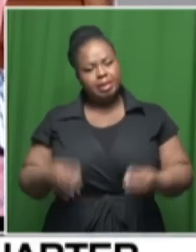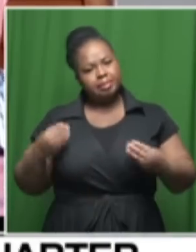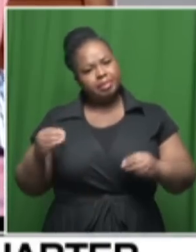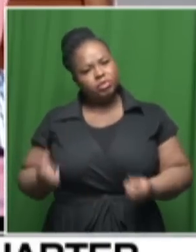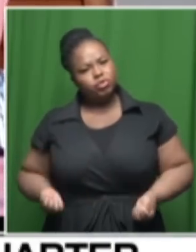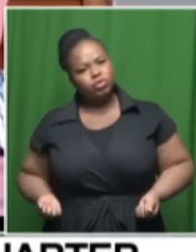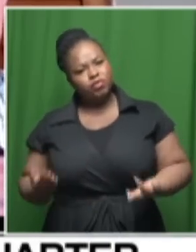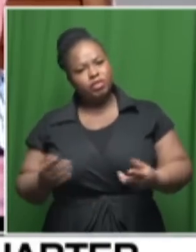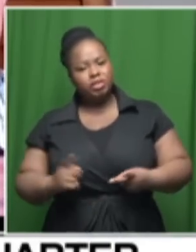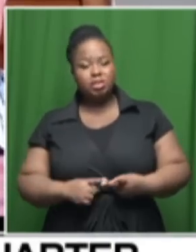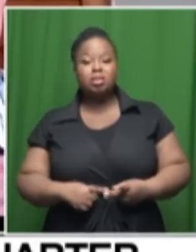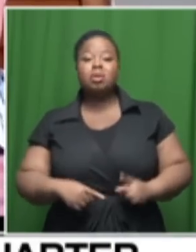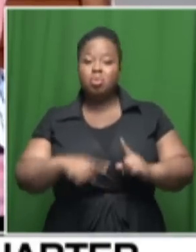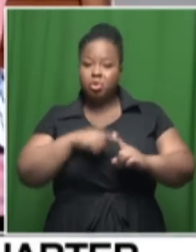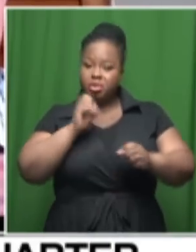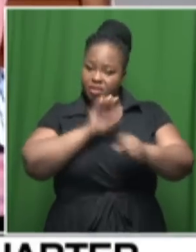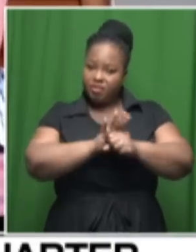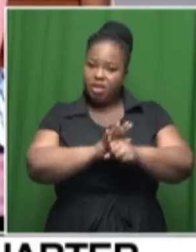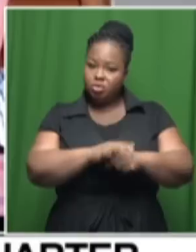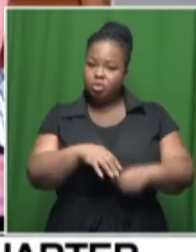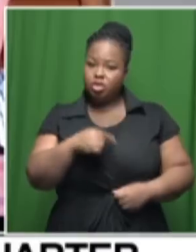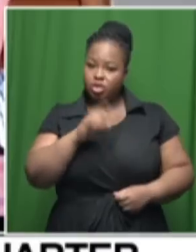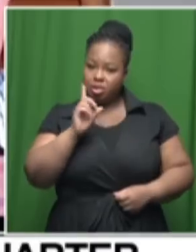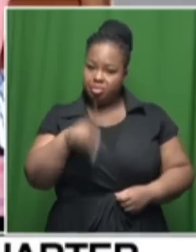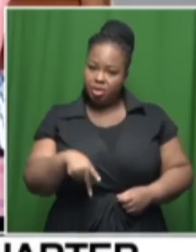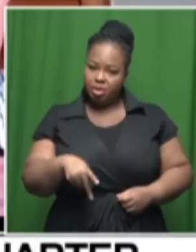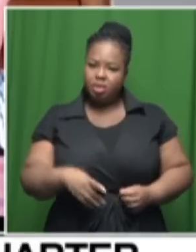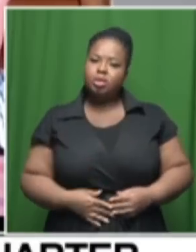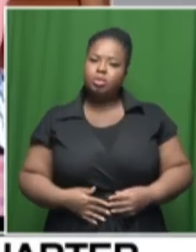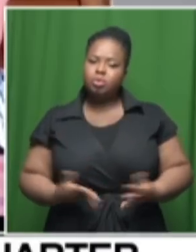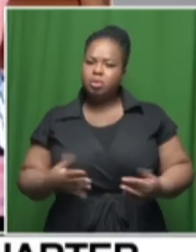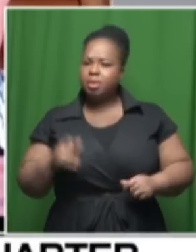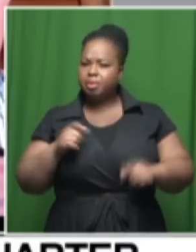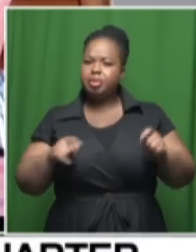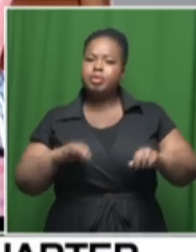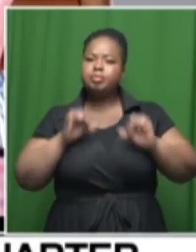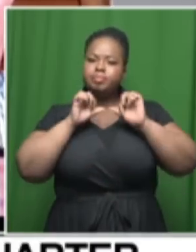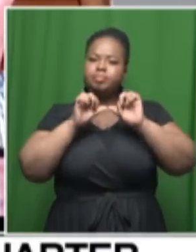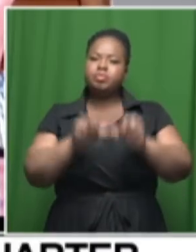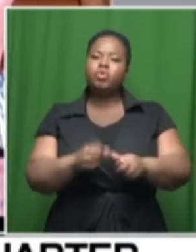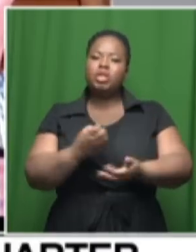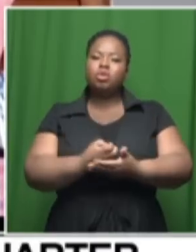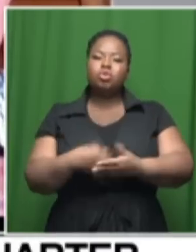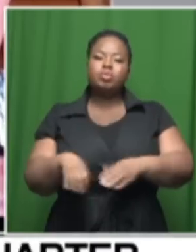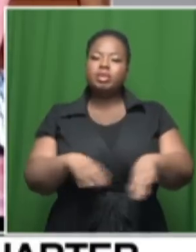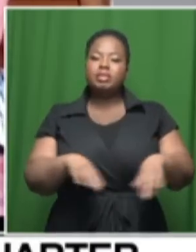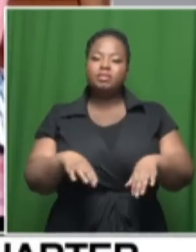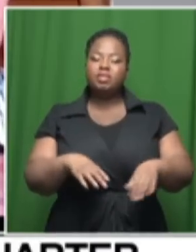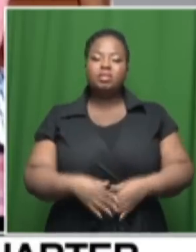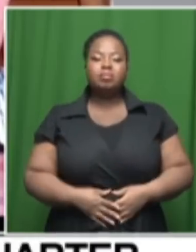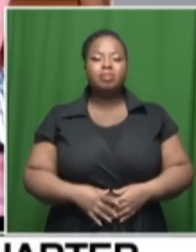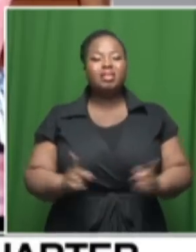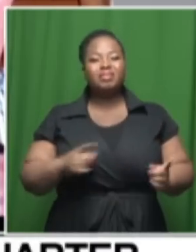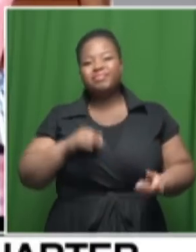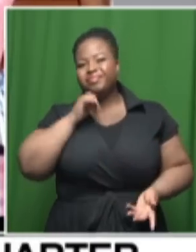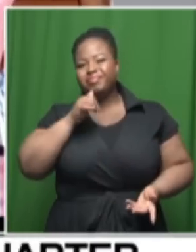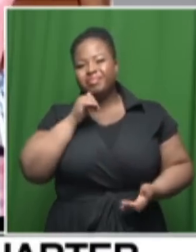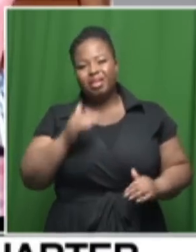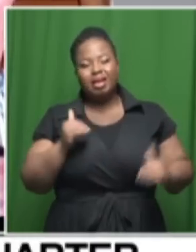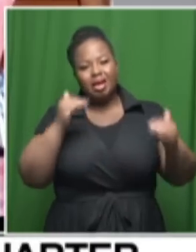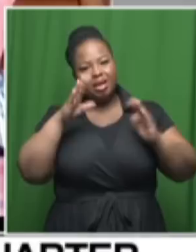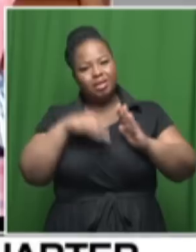business services, they had a positive impact on the GDP. So people continue with economic activity despite this